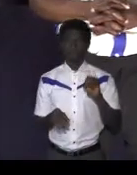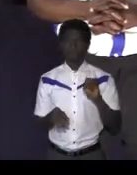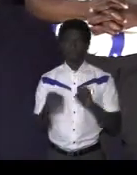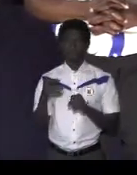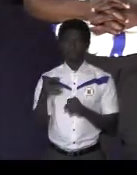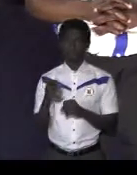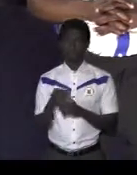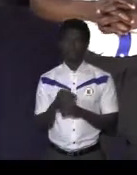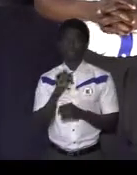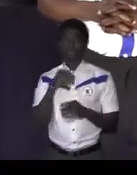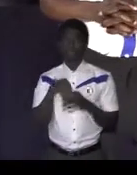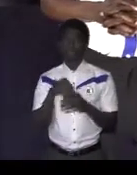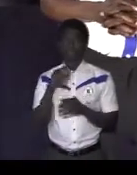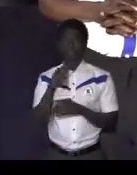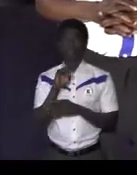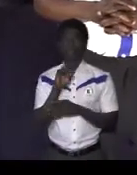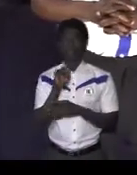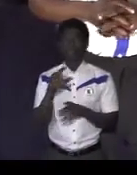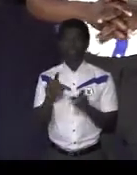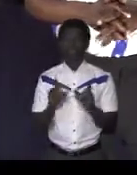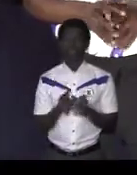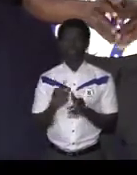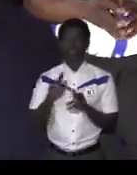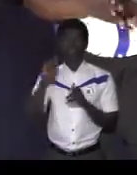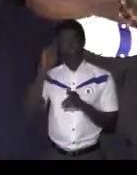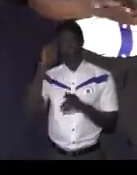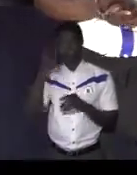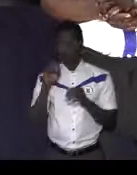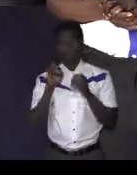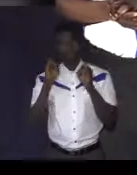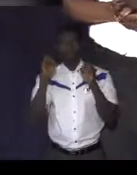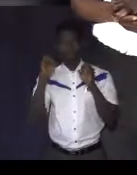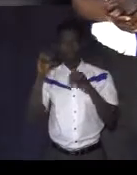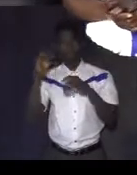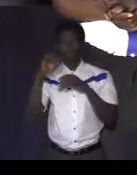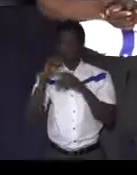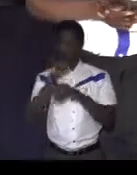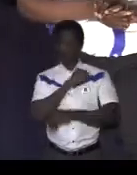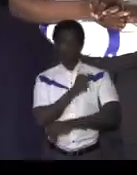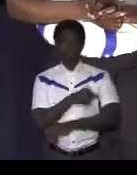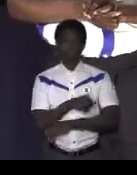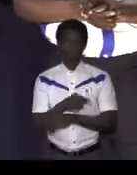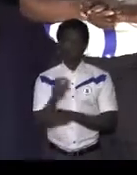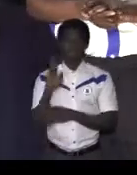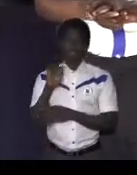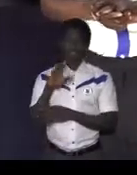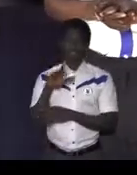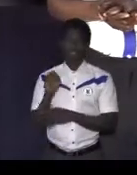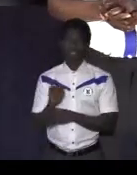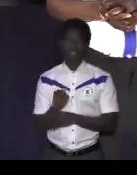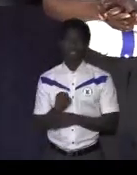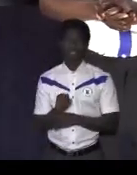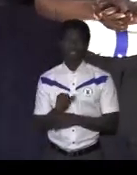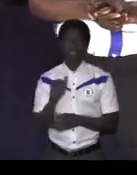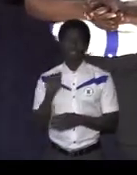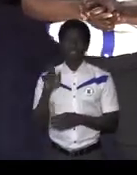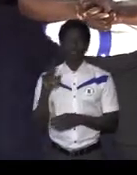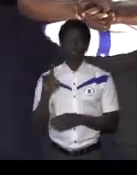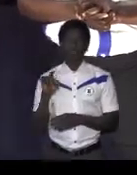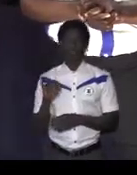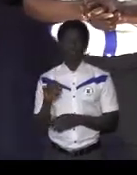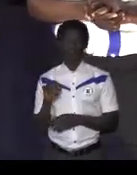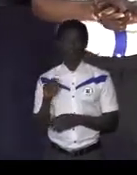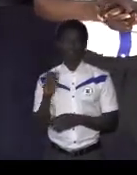School in Koshofe Local Government Education Authority. Followed by Rachel Omotosho, AUD Primary School in